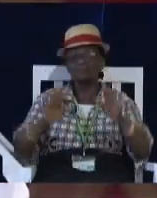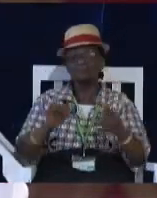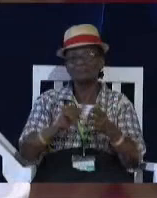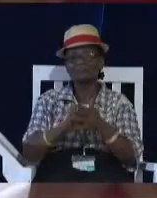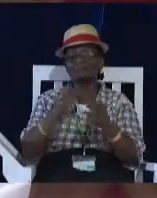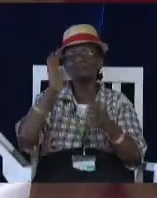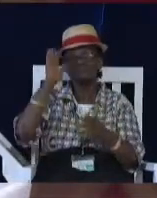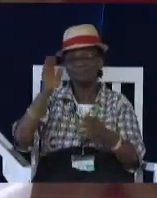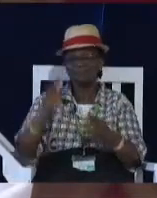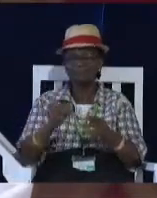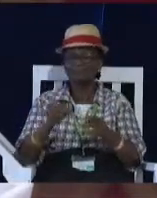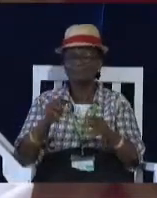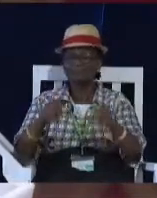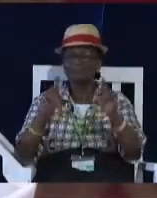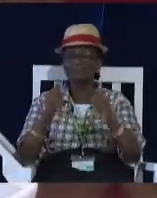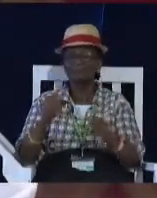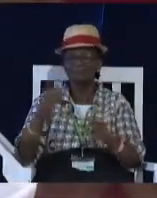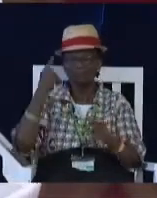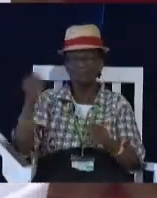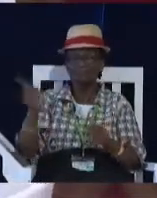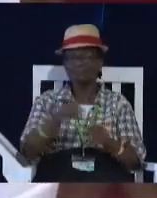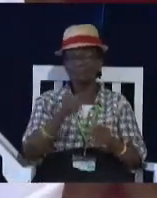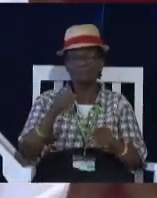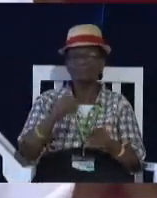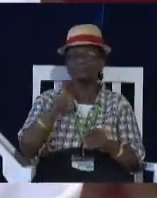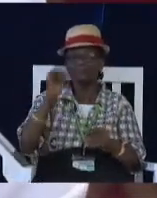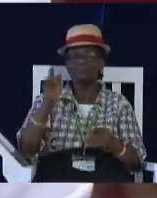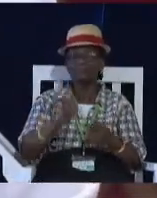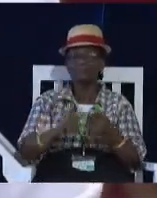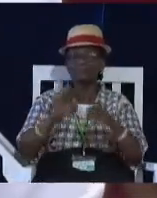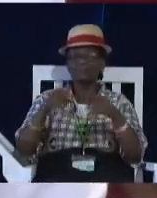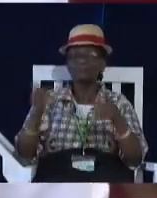you the ability to hear him.